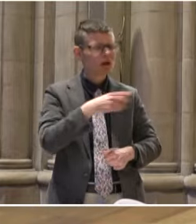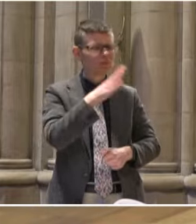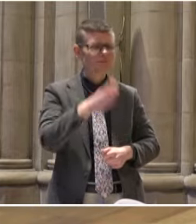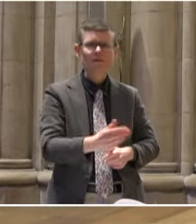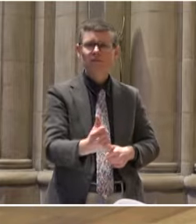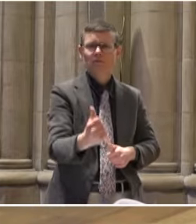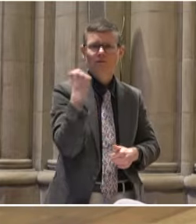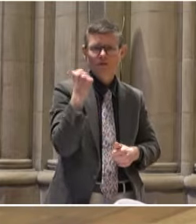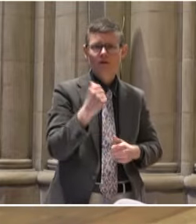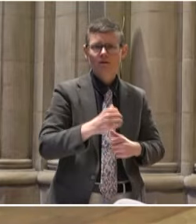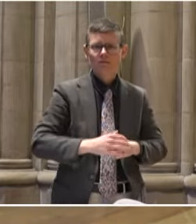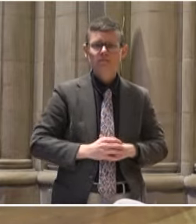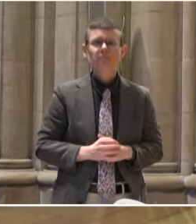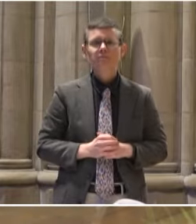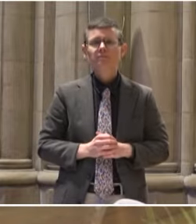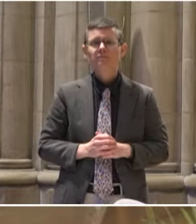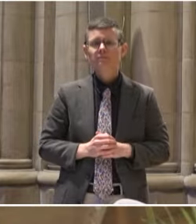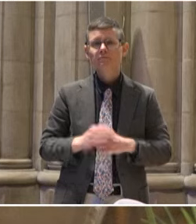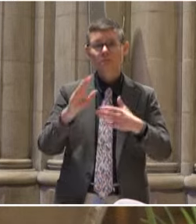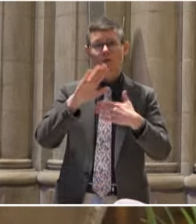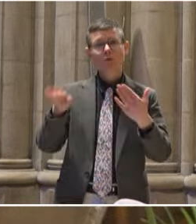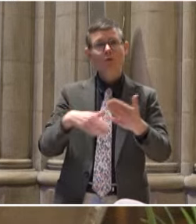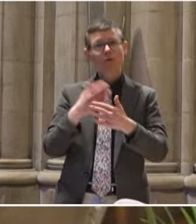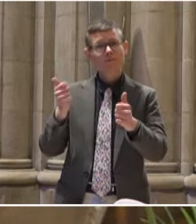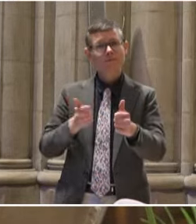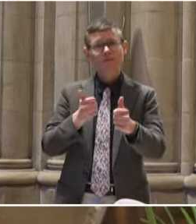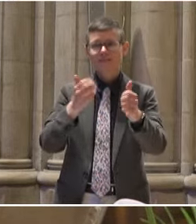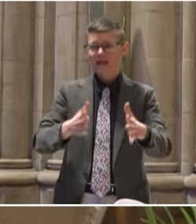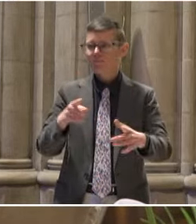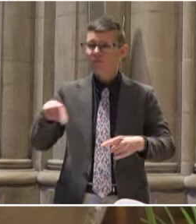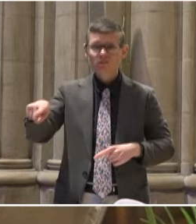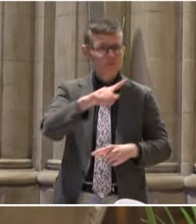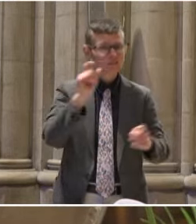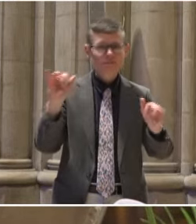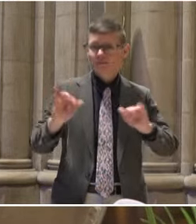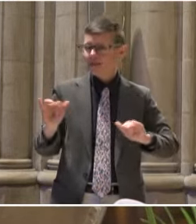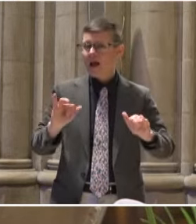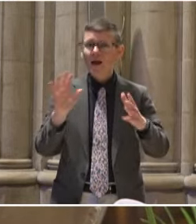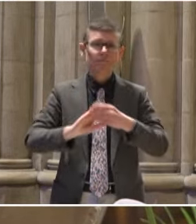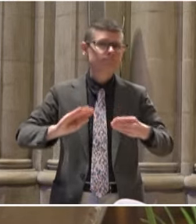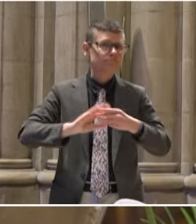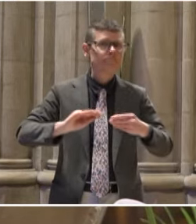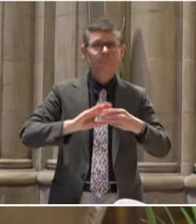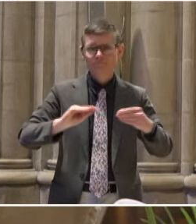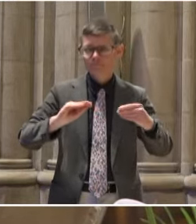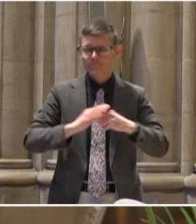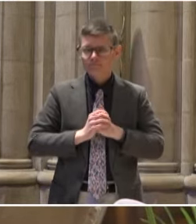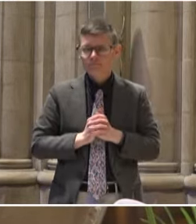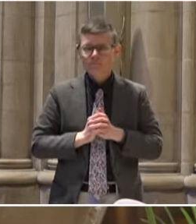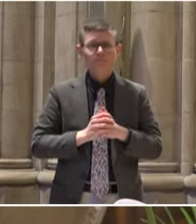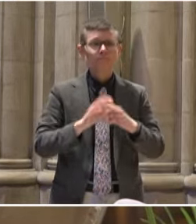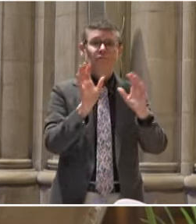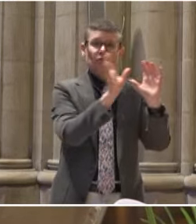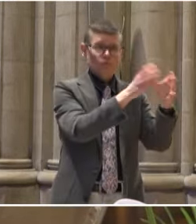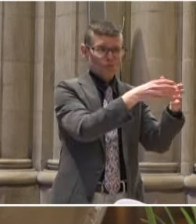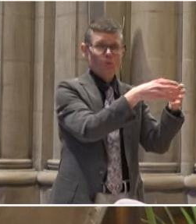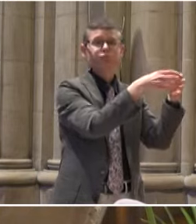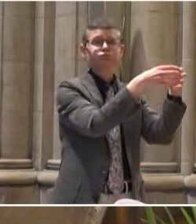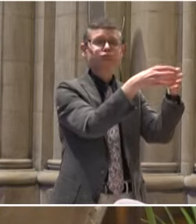you. And all the disciples said the same. They went to a place